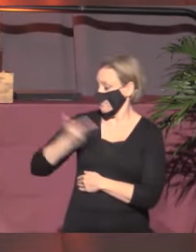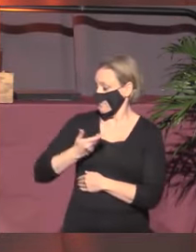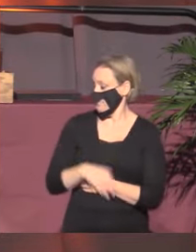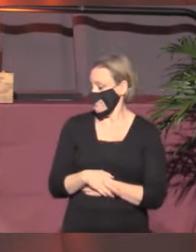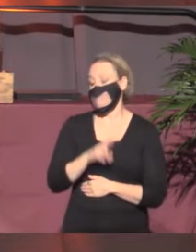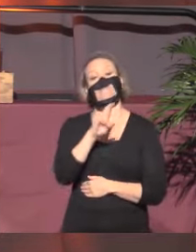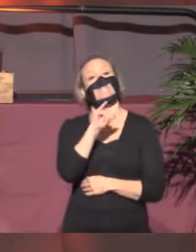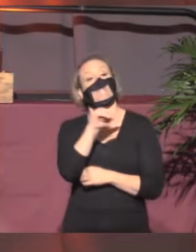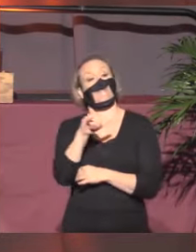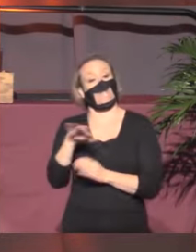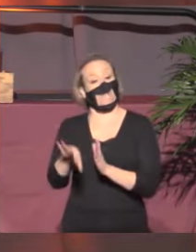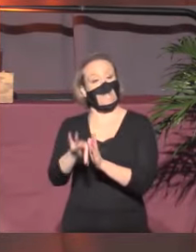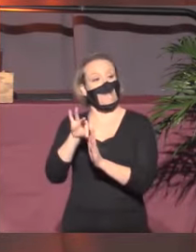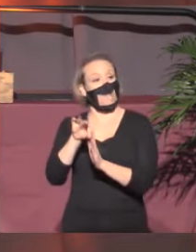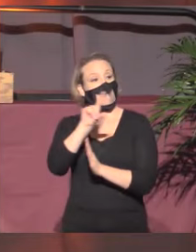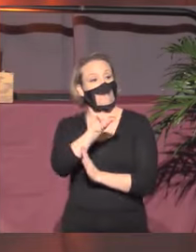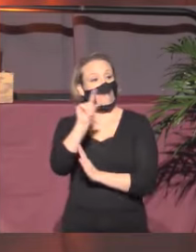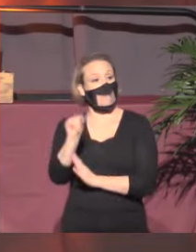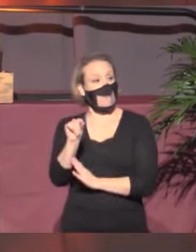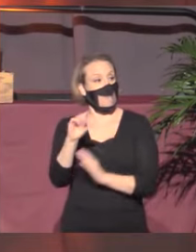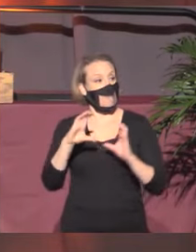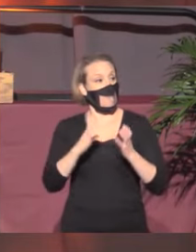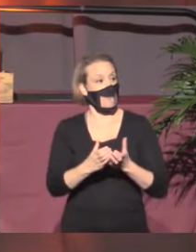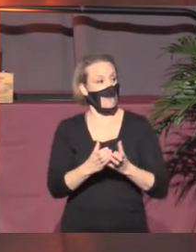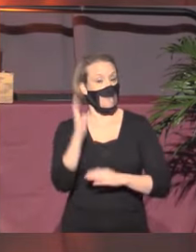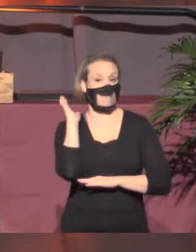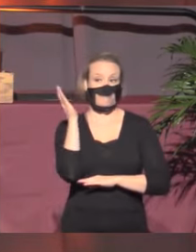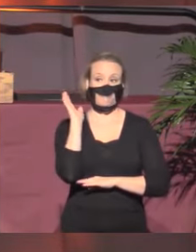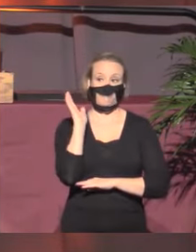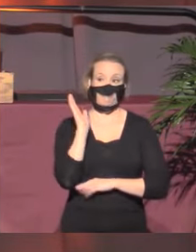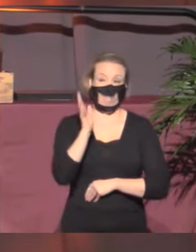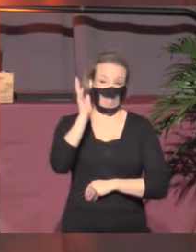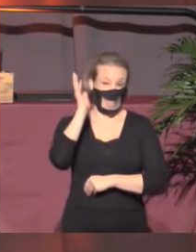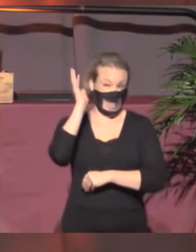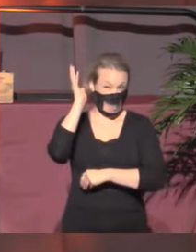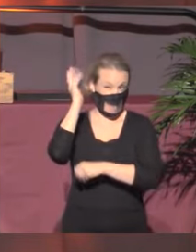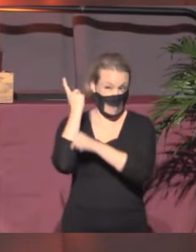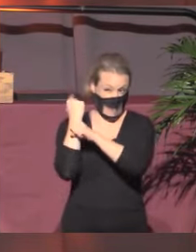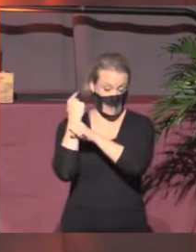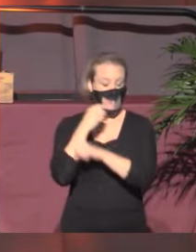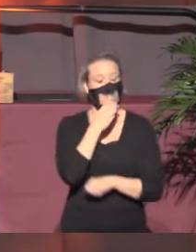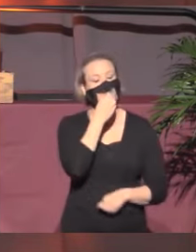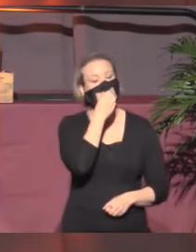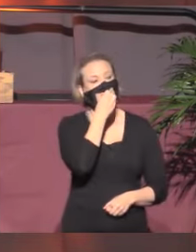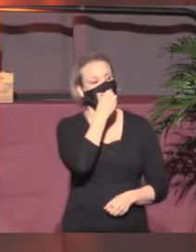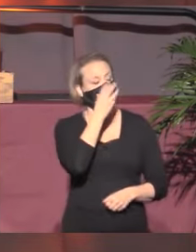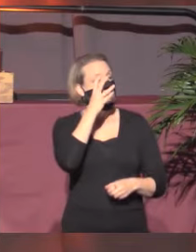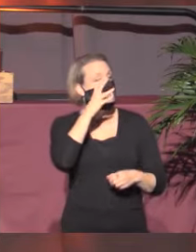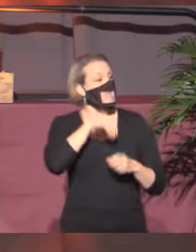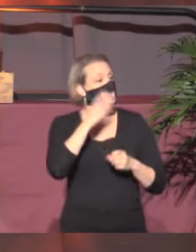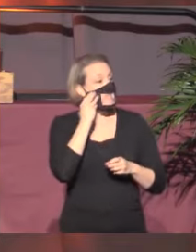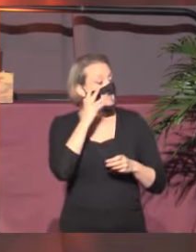Ray was selected to be the 2020 class speaker over a year ago. His career at Hamline includes serving with